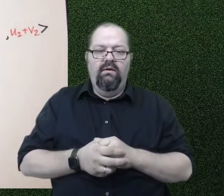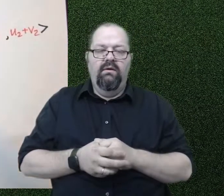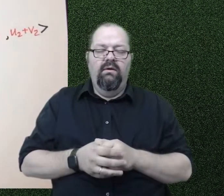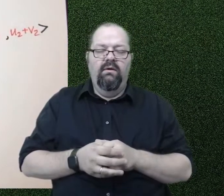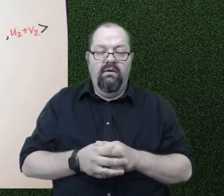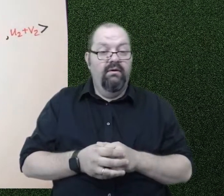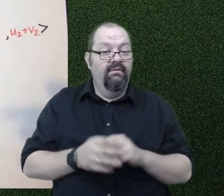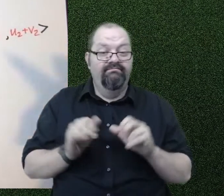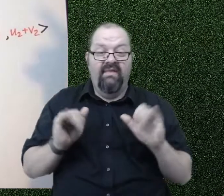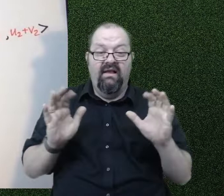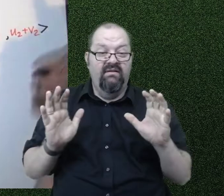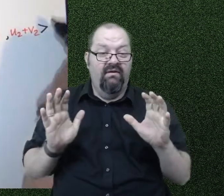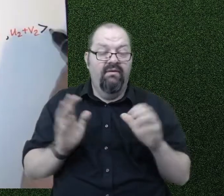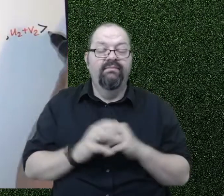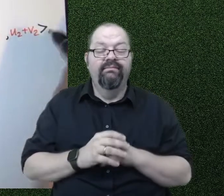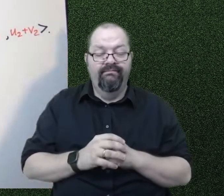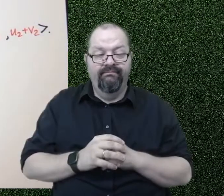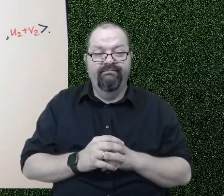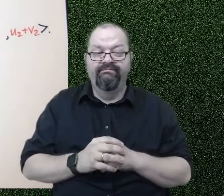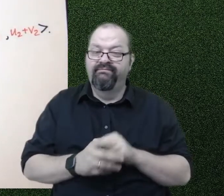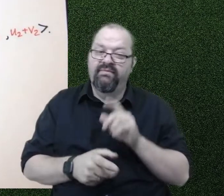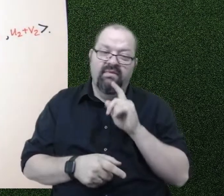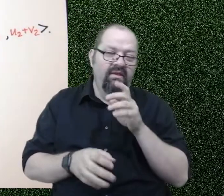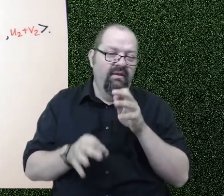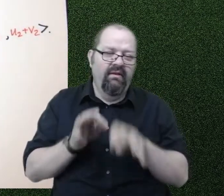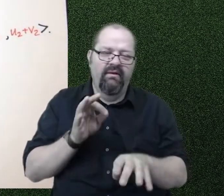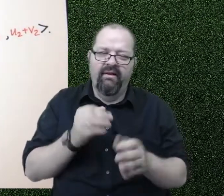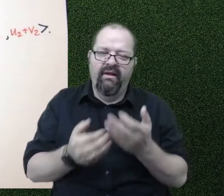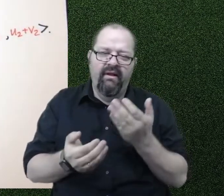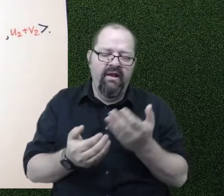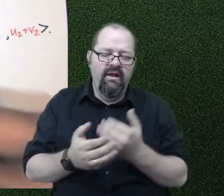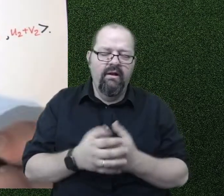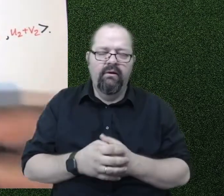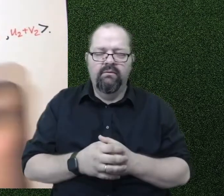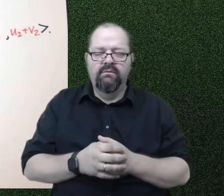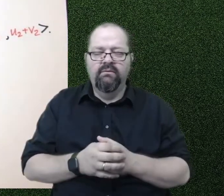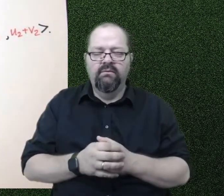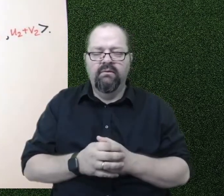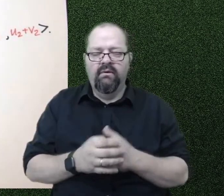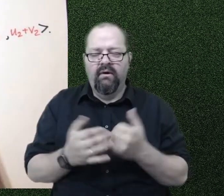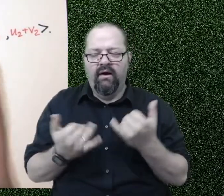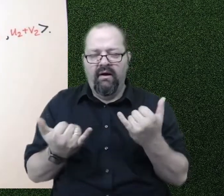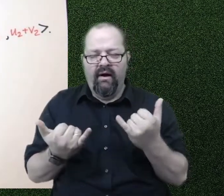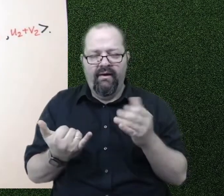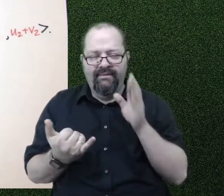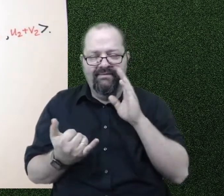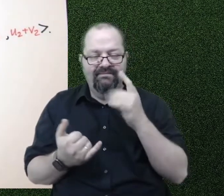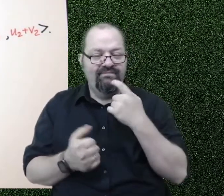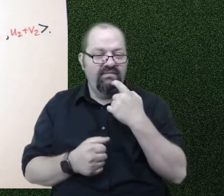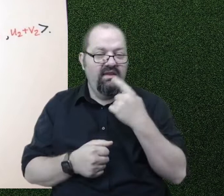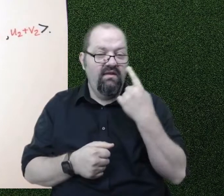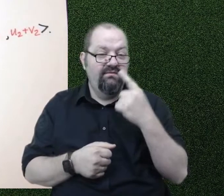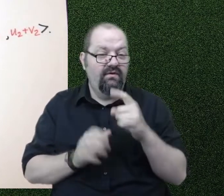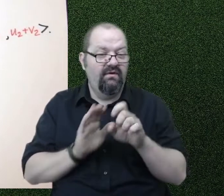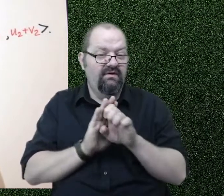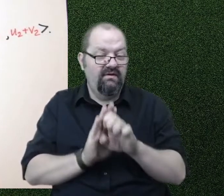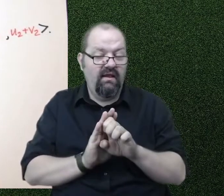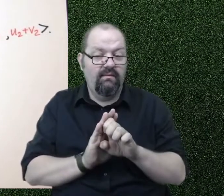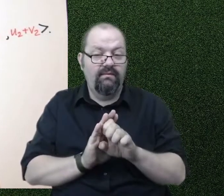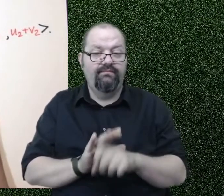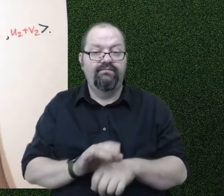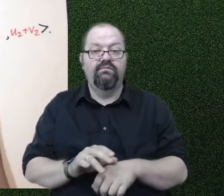And that's it. Simple, easy breezy. So let's say, for example, I have U